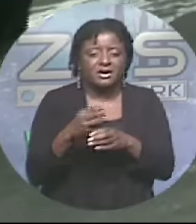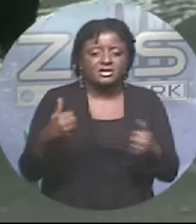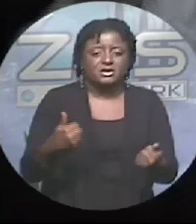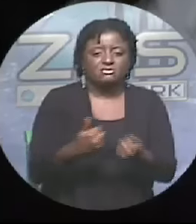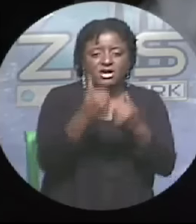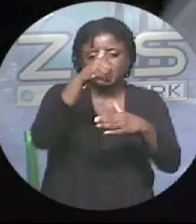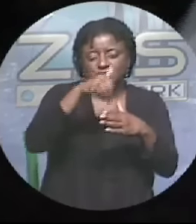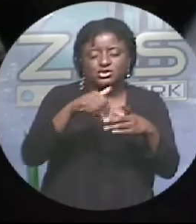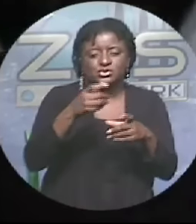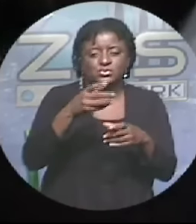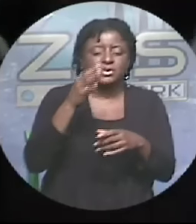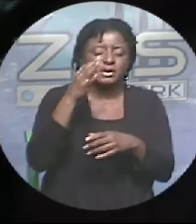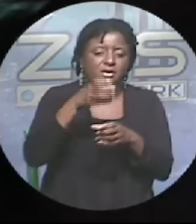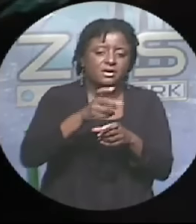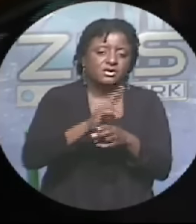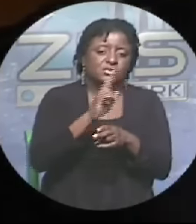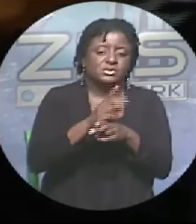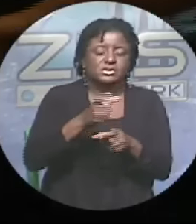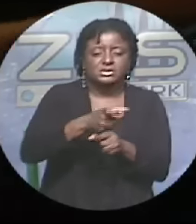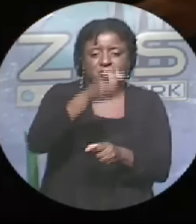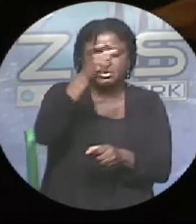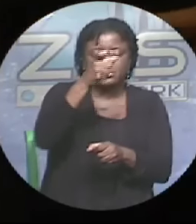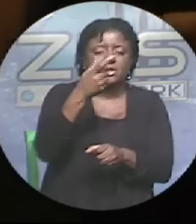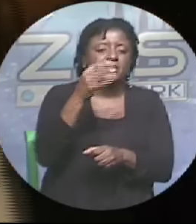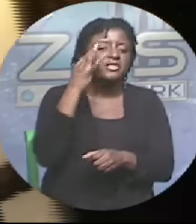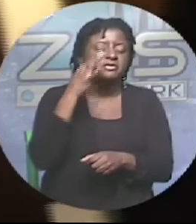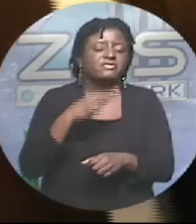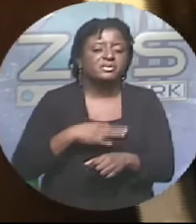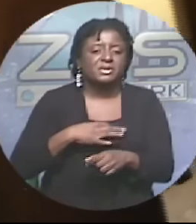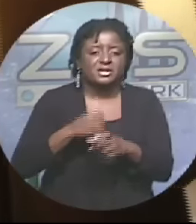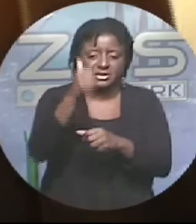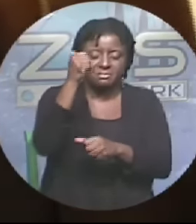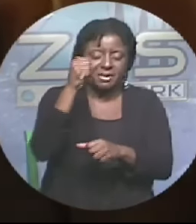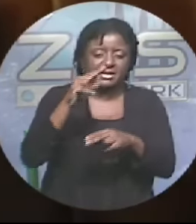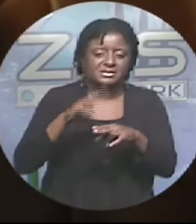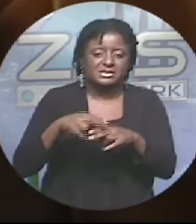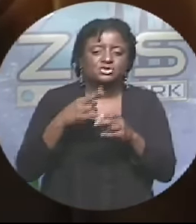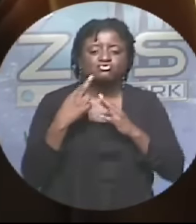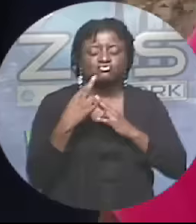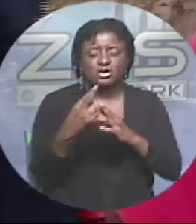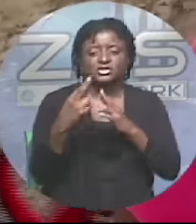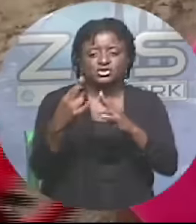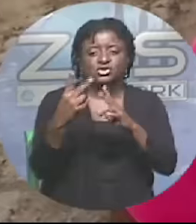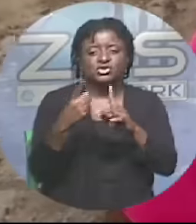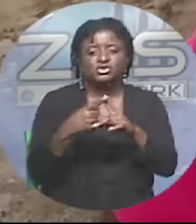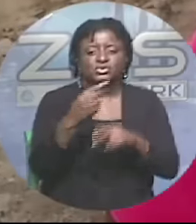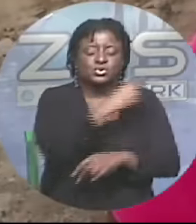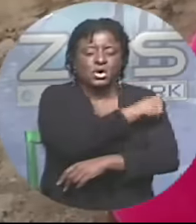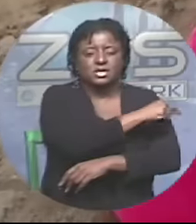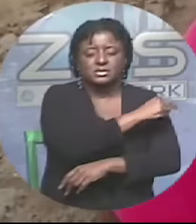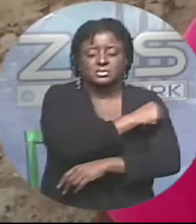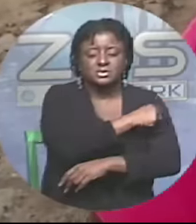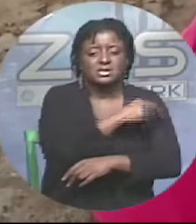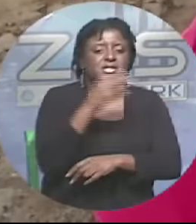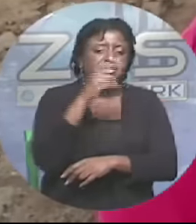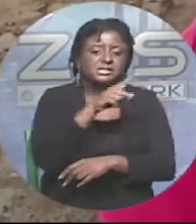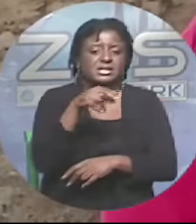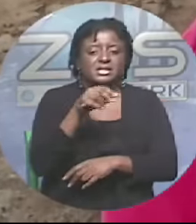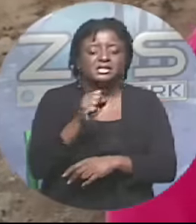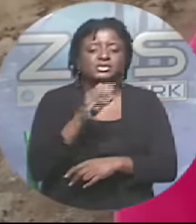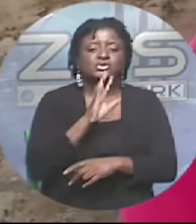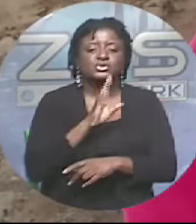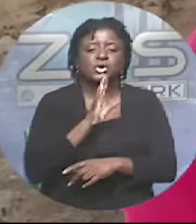Malcolm Road. The female, who was in the backseat of the white Chevy Malibu car, was rushed to hospital. ZNS News spoke with the aunt of the driver.